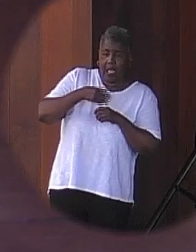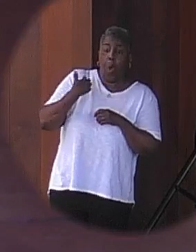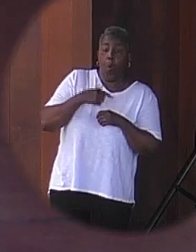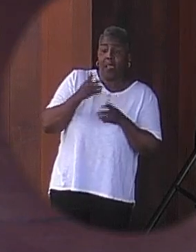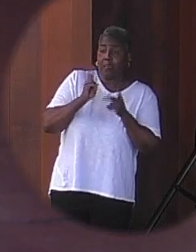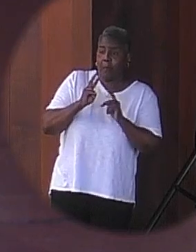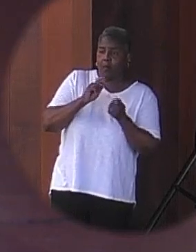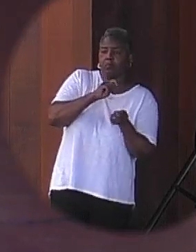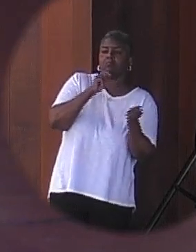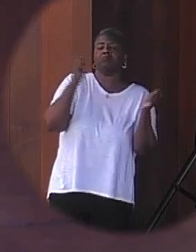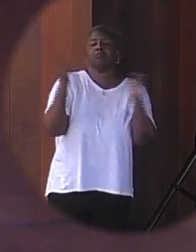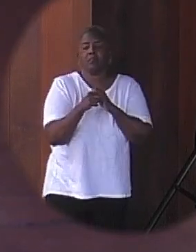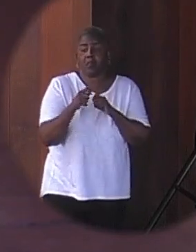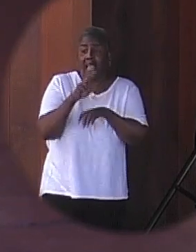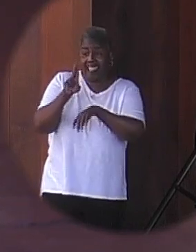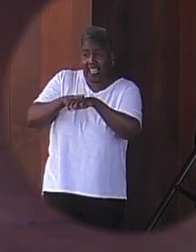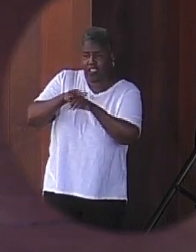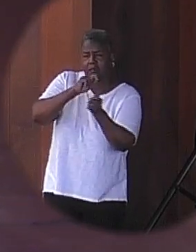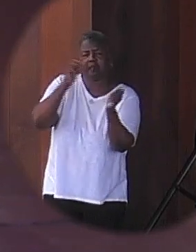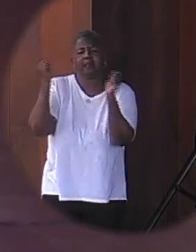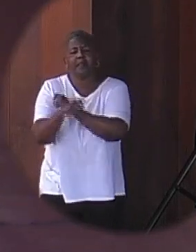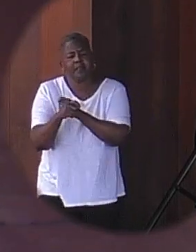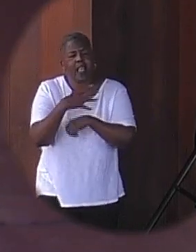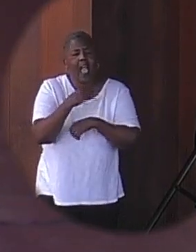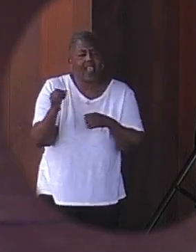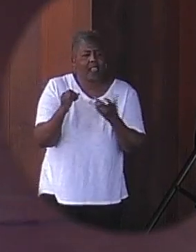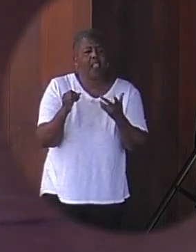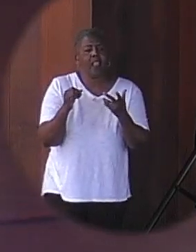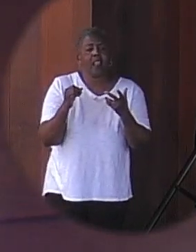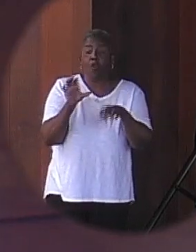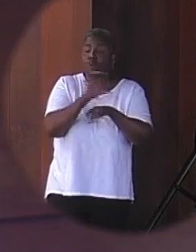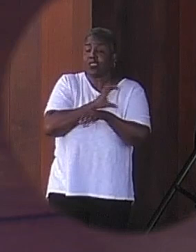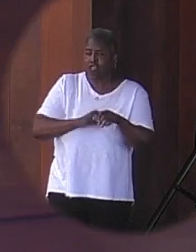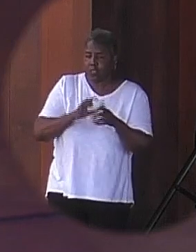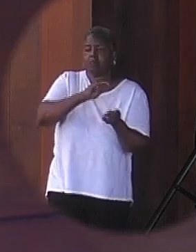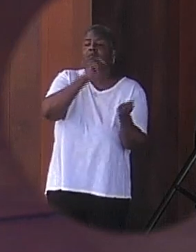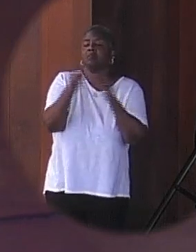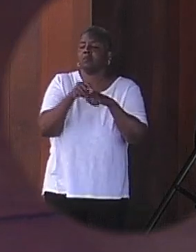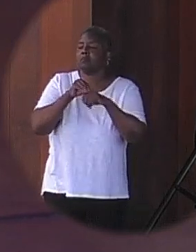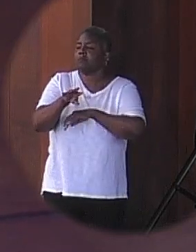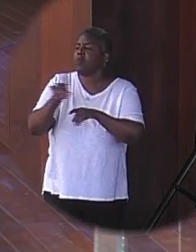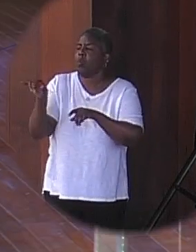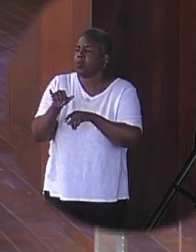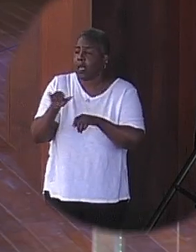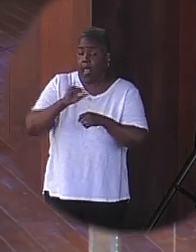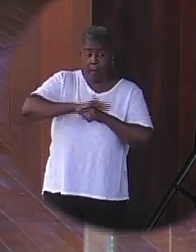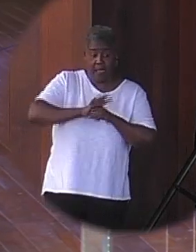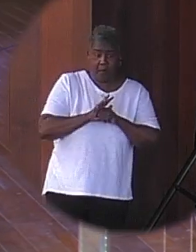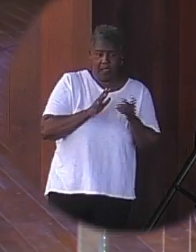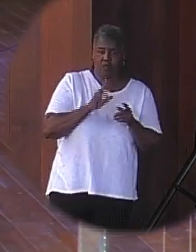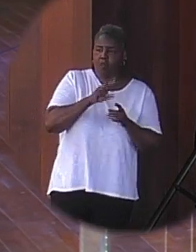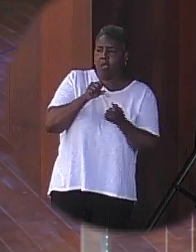people, as a nation, as a body of Christ. And the pandemic